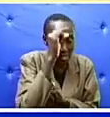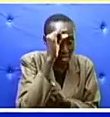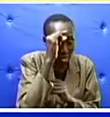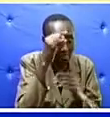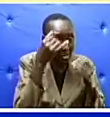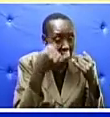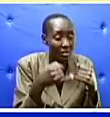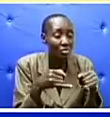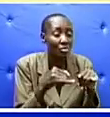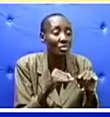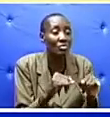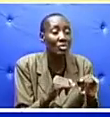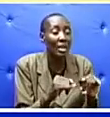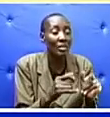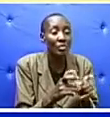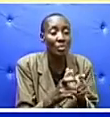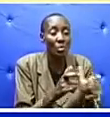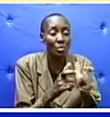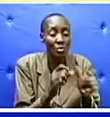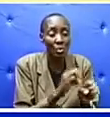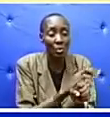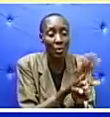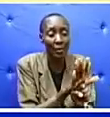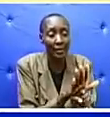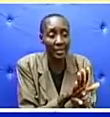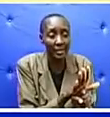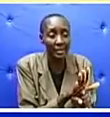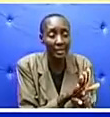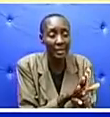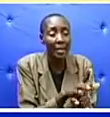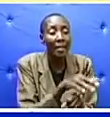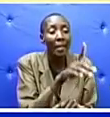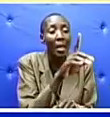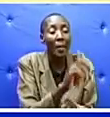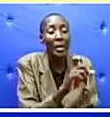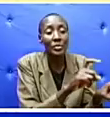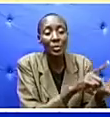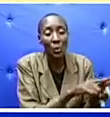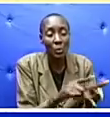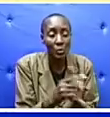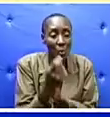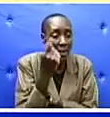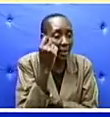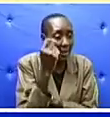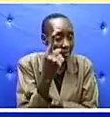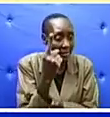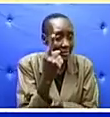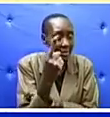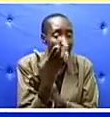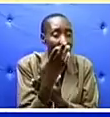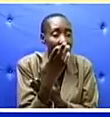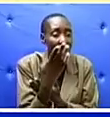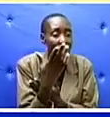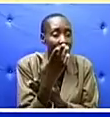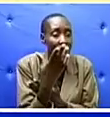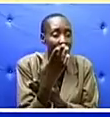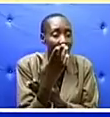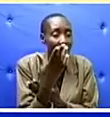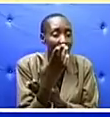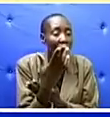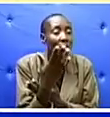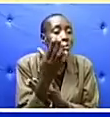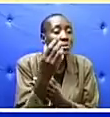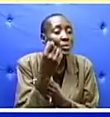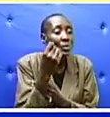to, you know, to control COVID, they need to understand the measures, to look at the negative